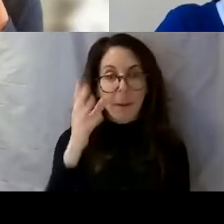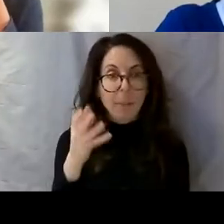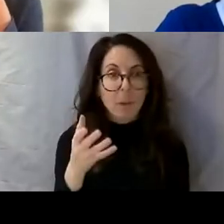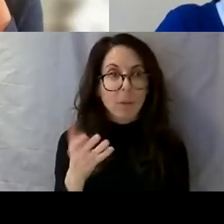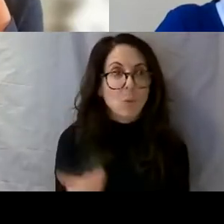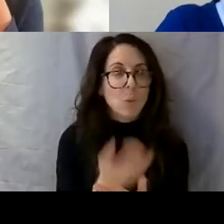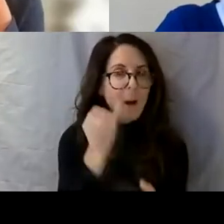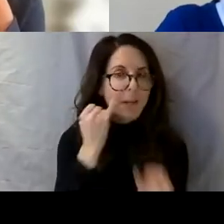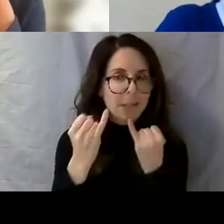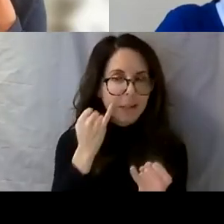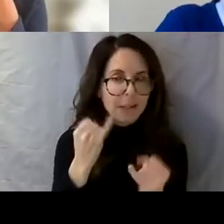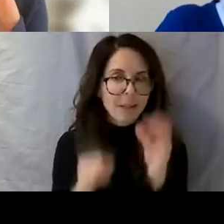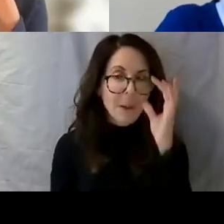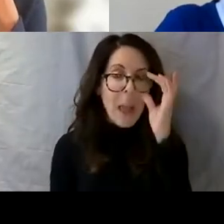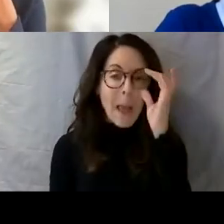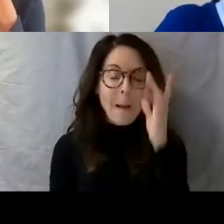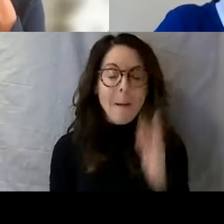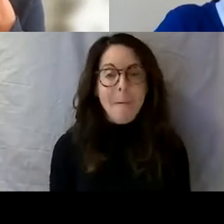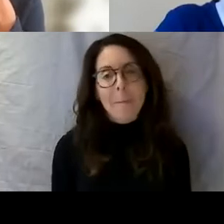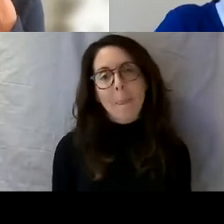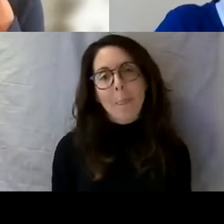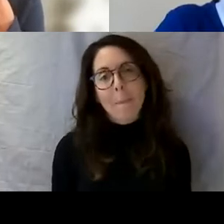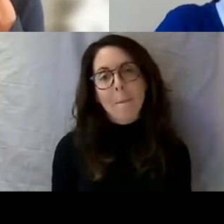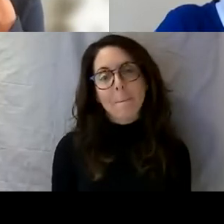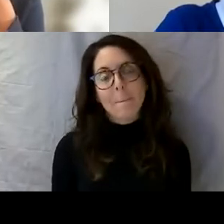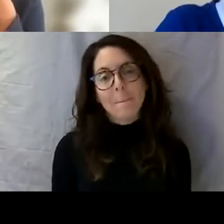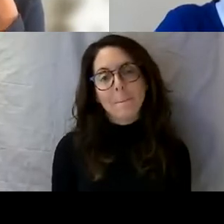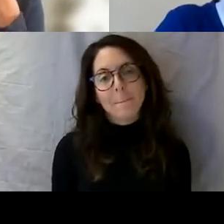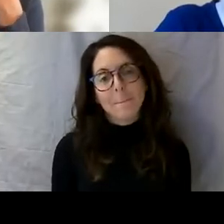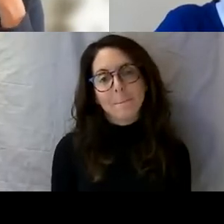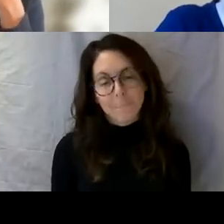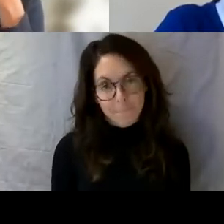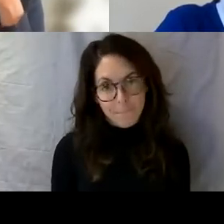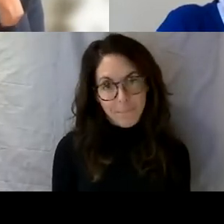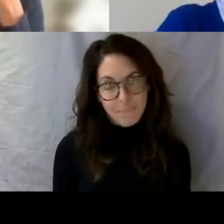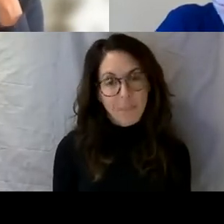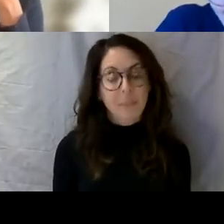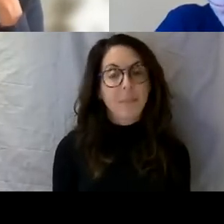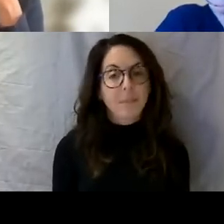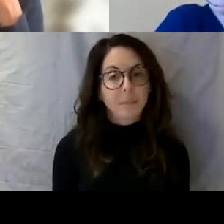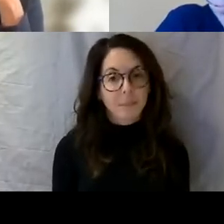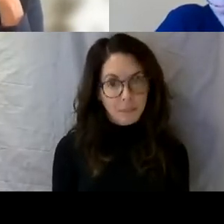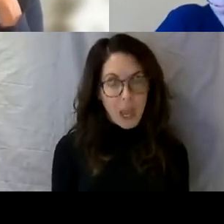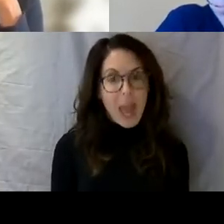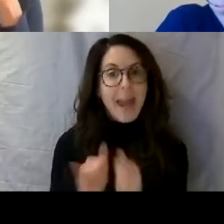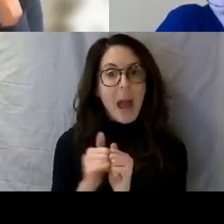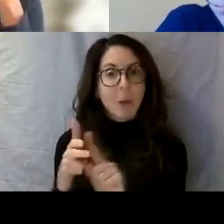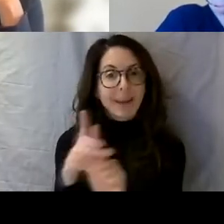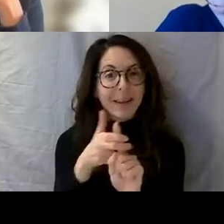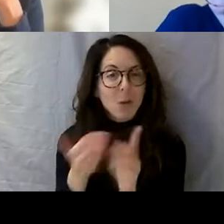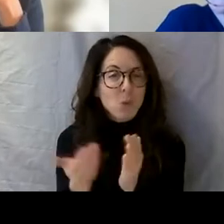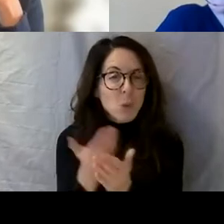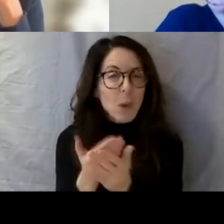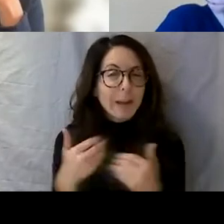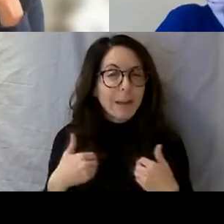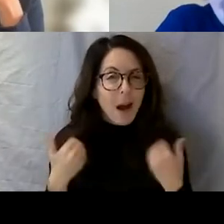new ideas. And again, in terms of integrating new younger generations in BiPOC,